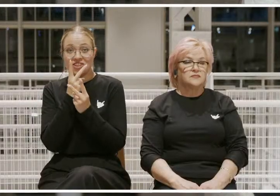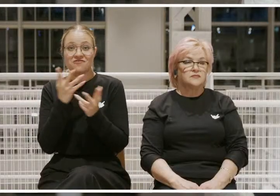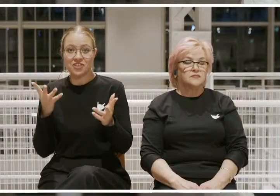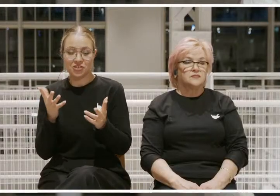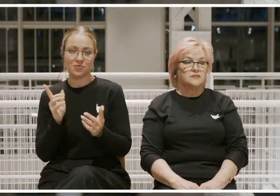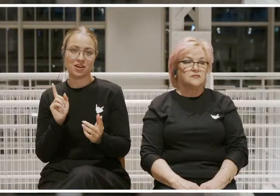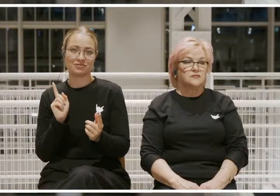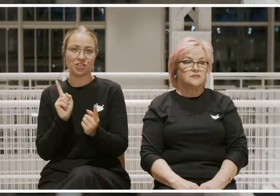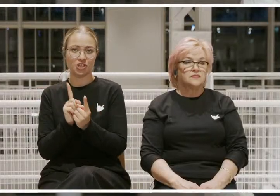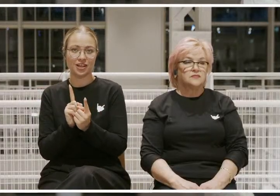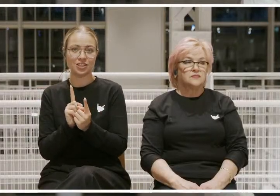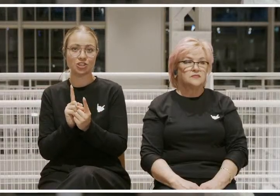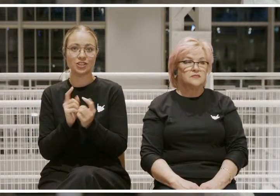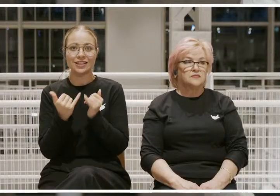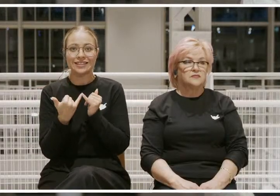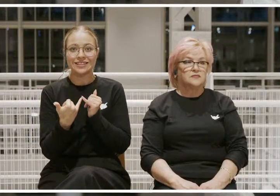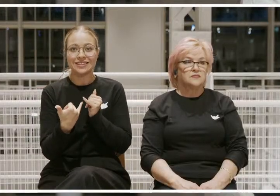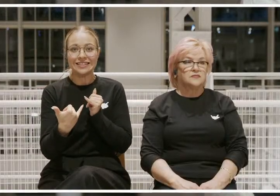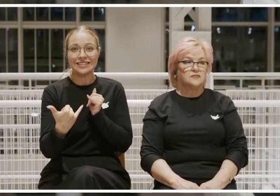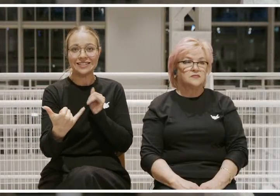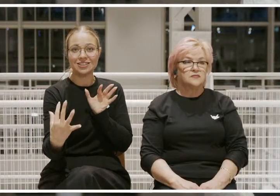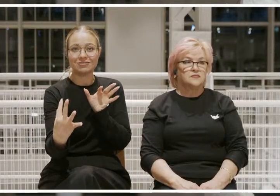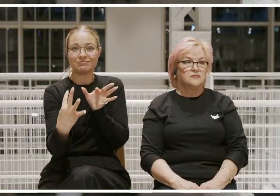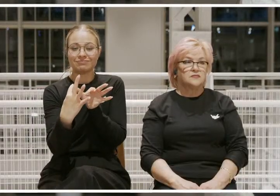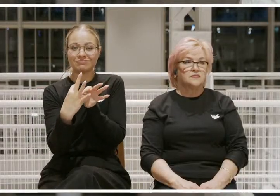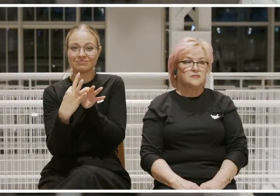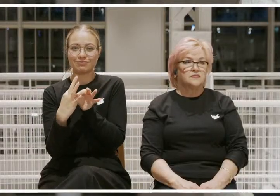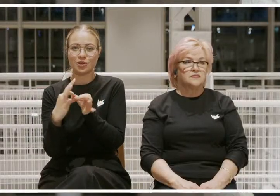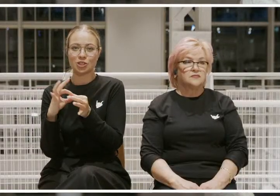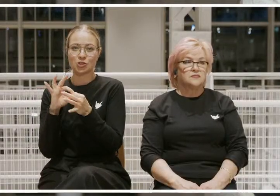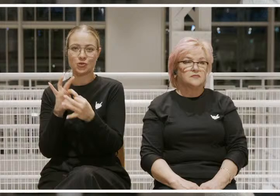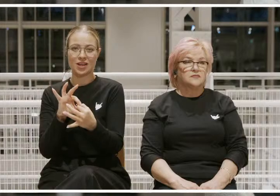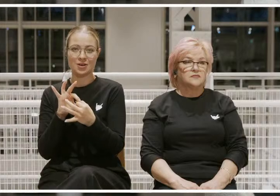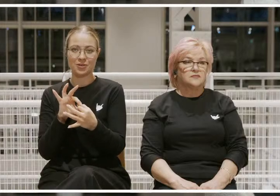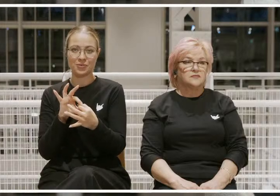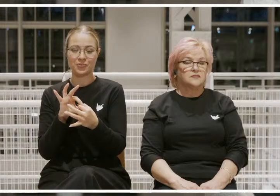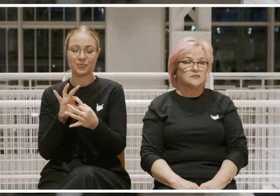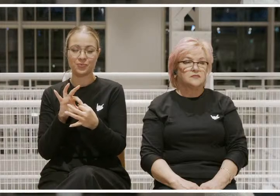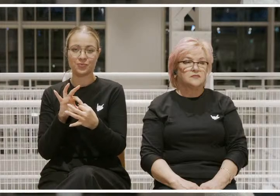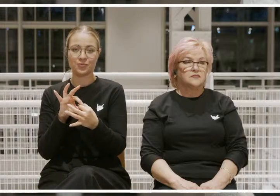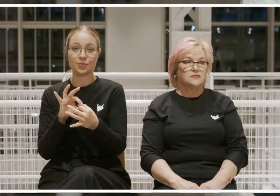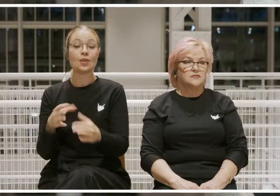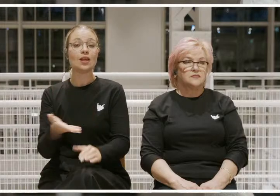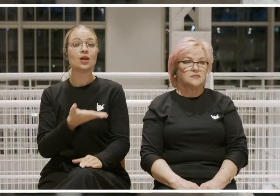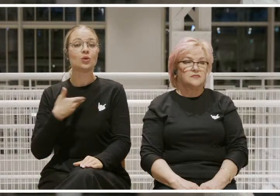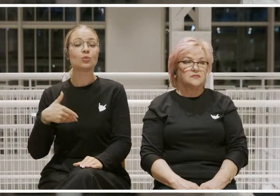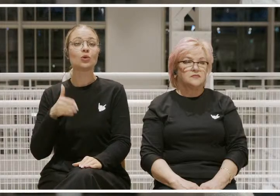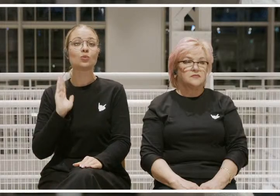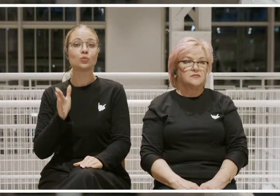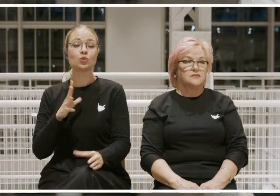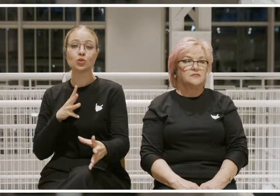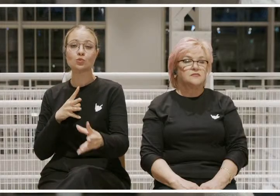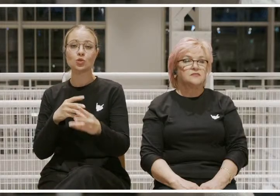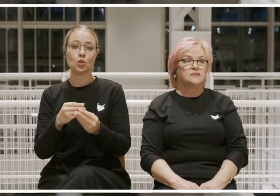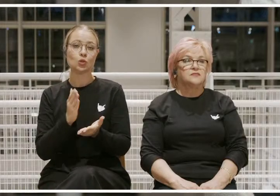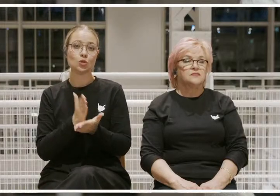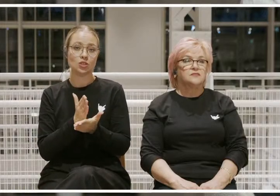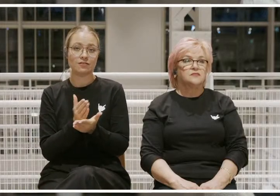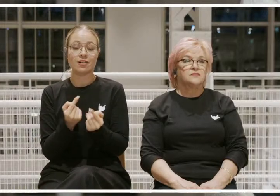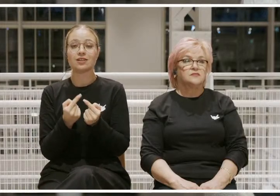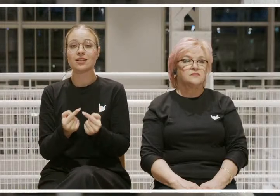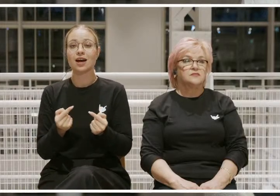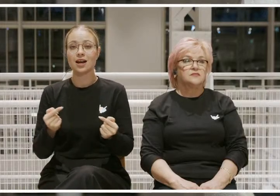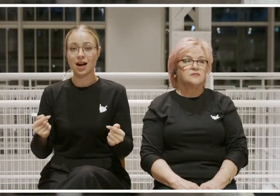multiply and diverge at different paces, crossing here and there, but with no noisy culmination, no final